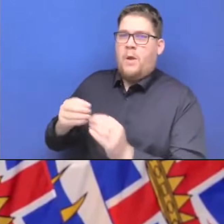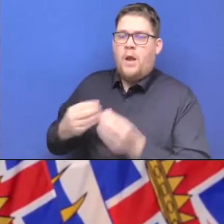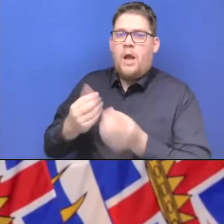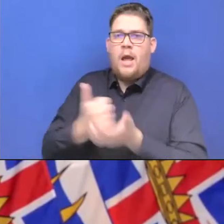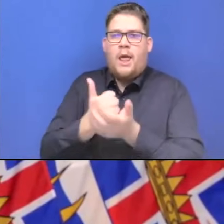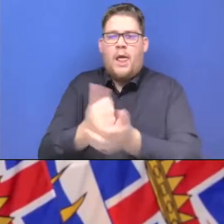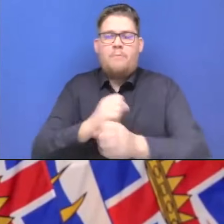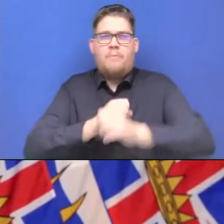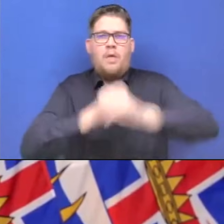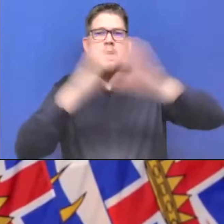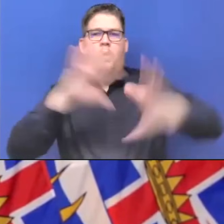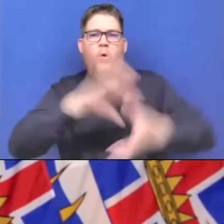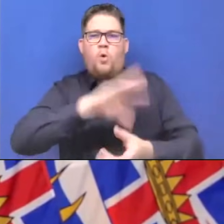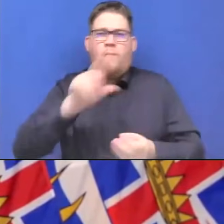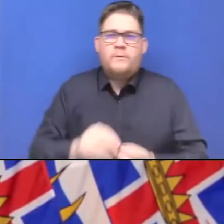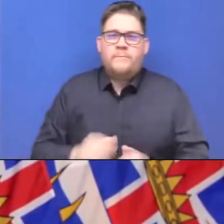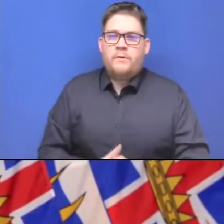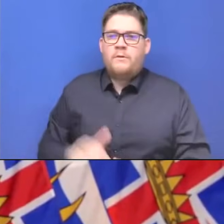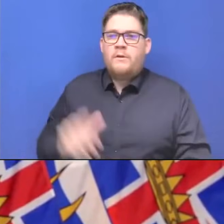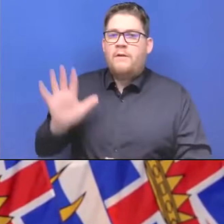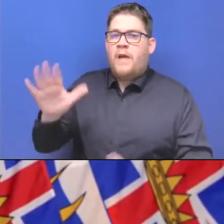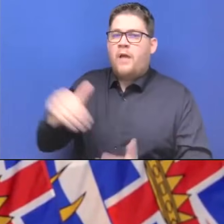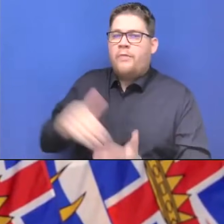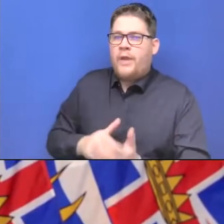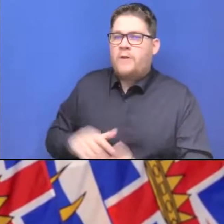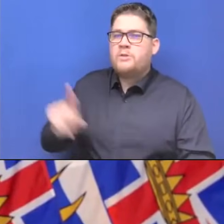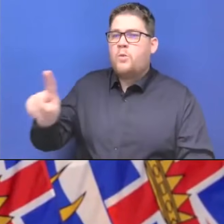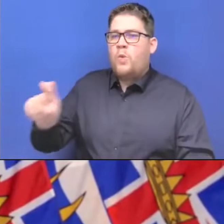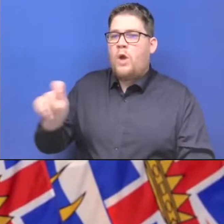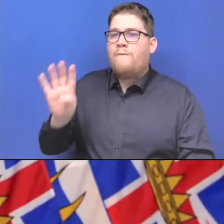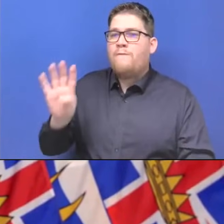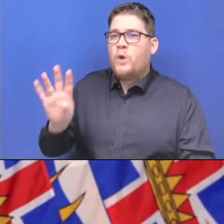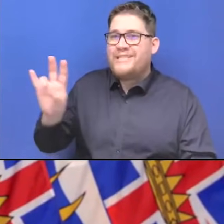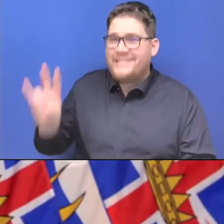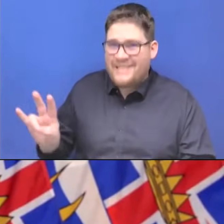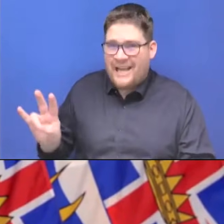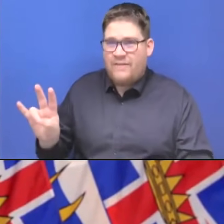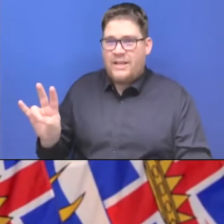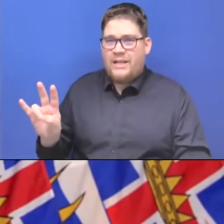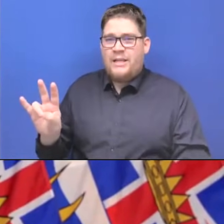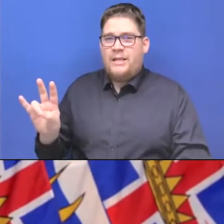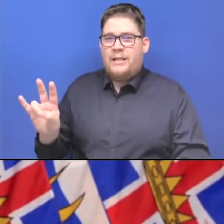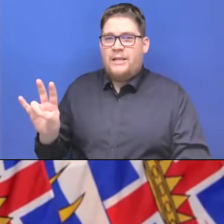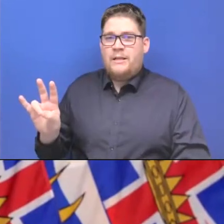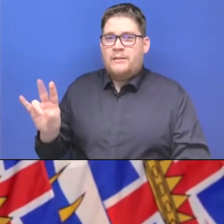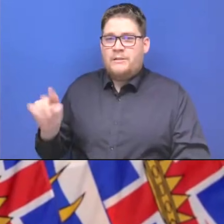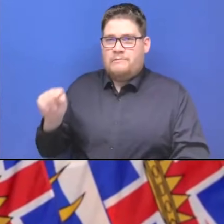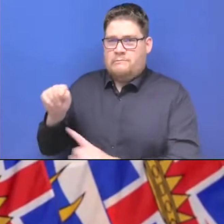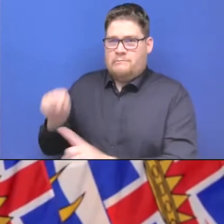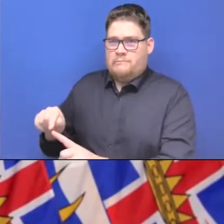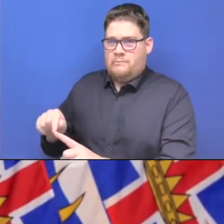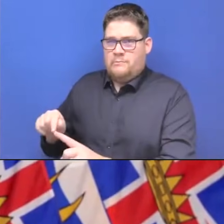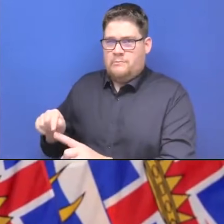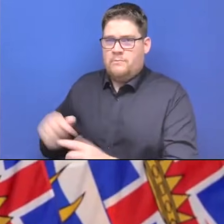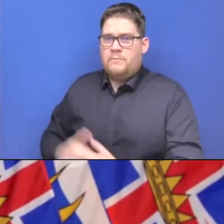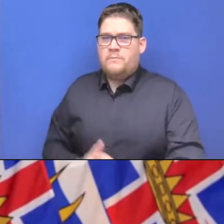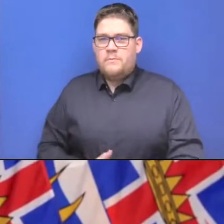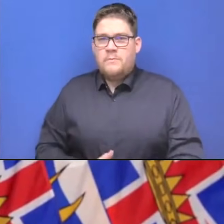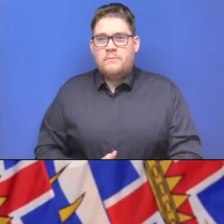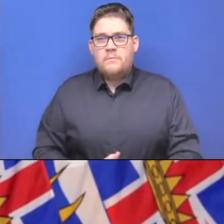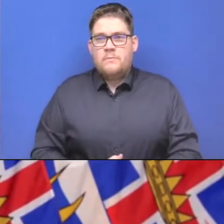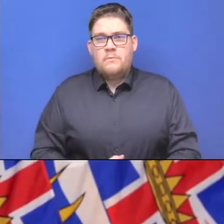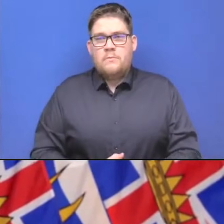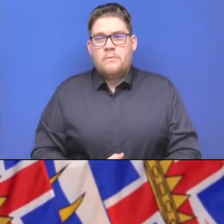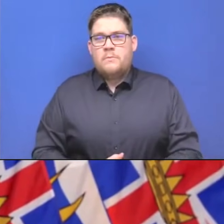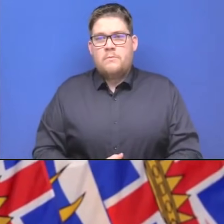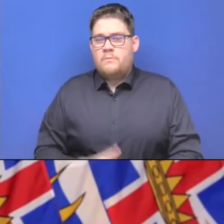is 9,147. That's on a base bed complement of 9,229. So not to put too